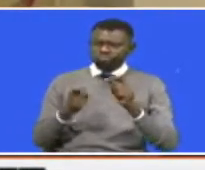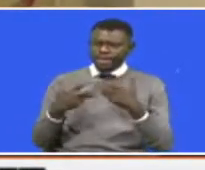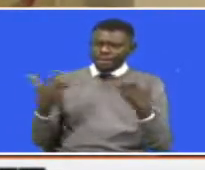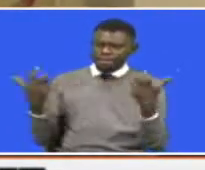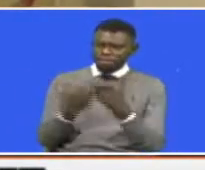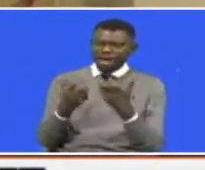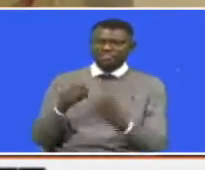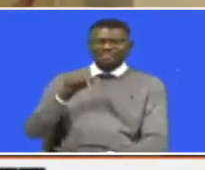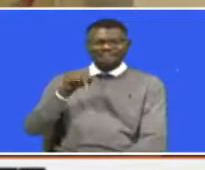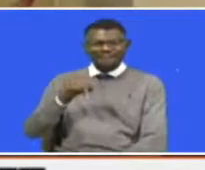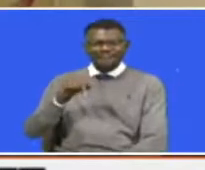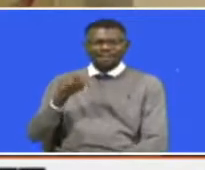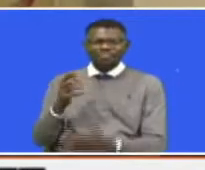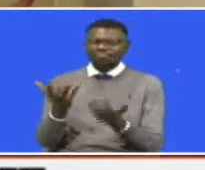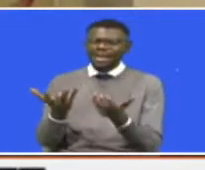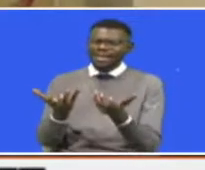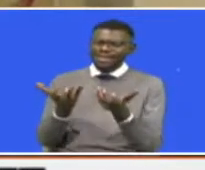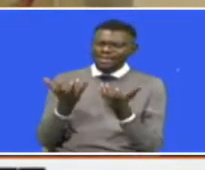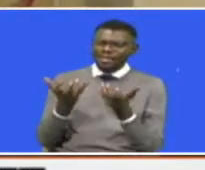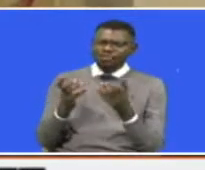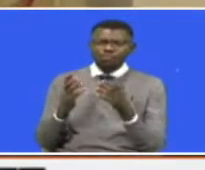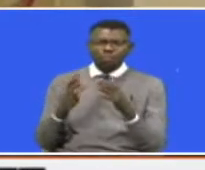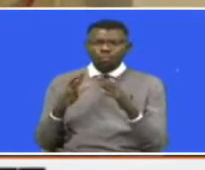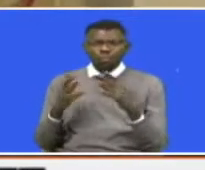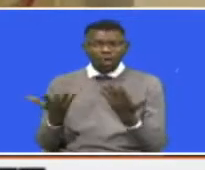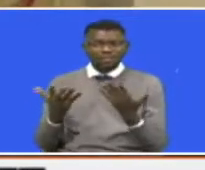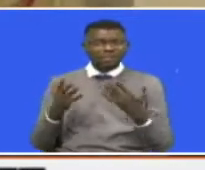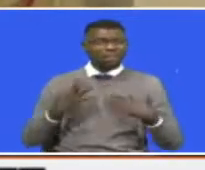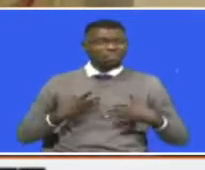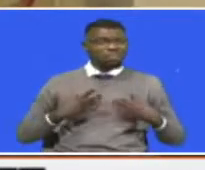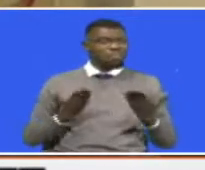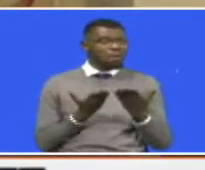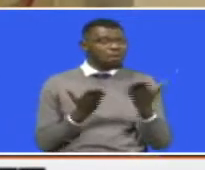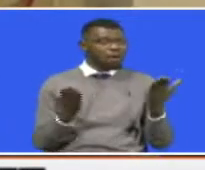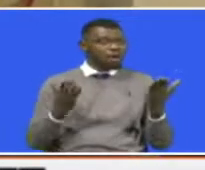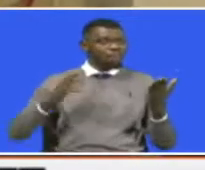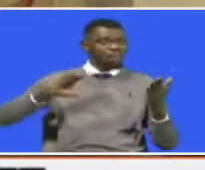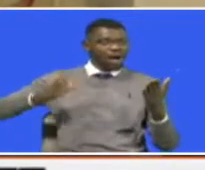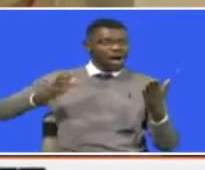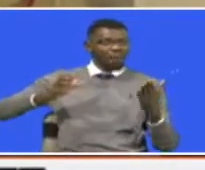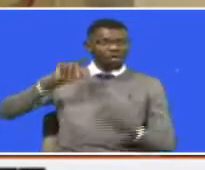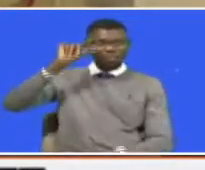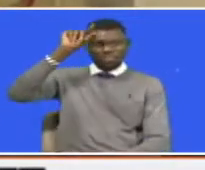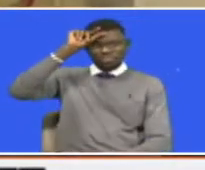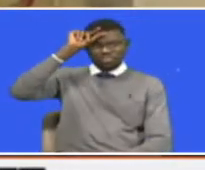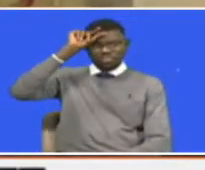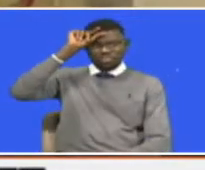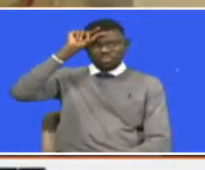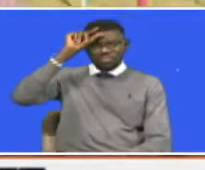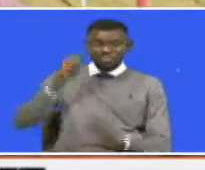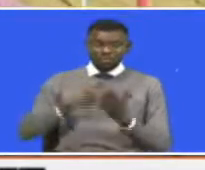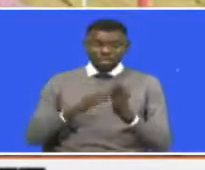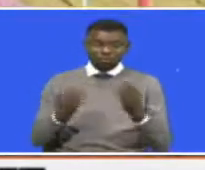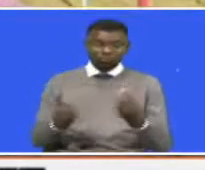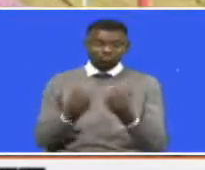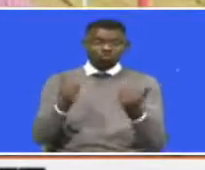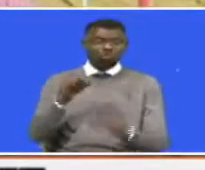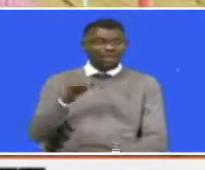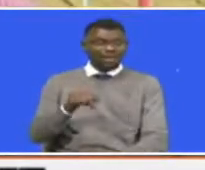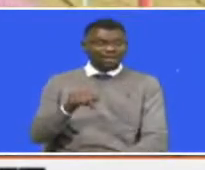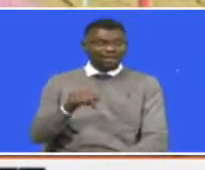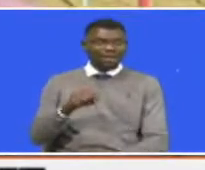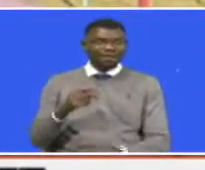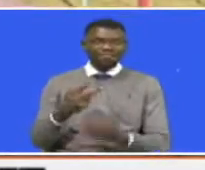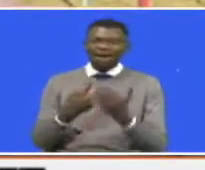customize the needs to what you have and you don't come with a what you call one size fits all solution. We've